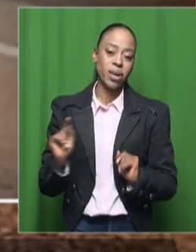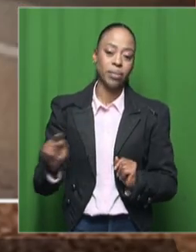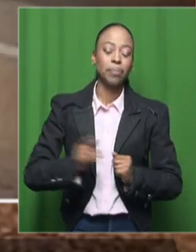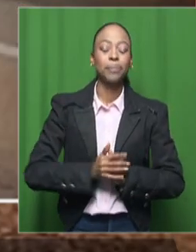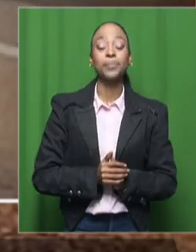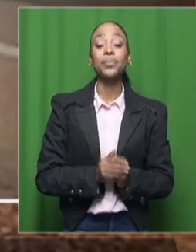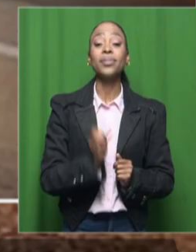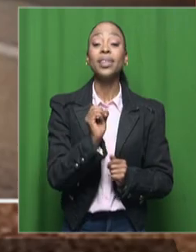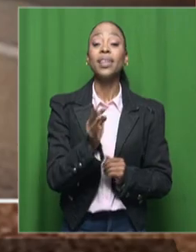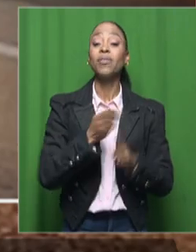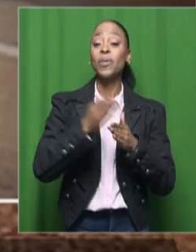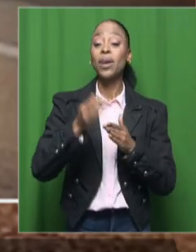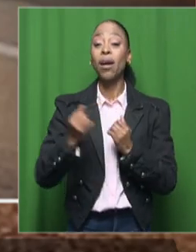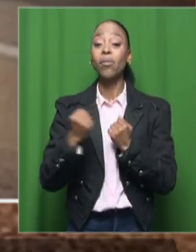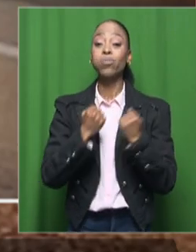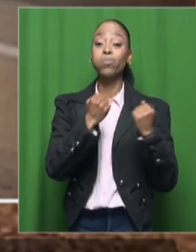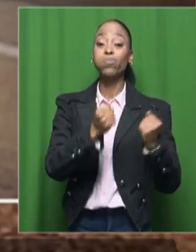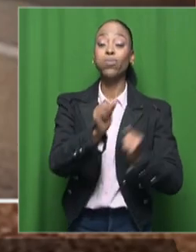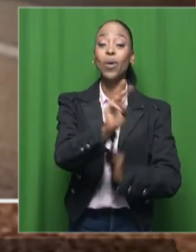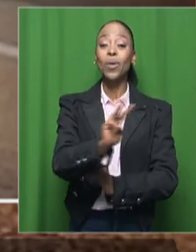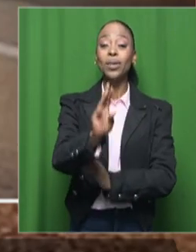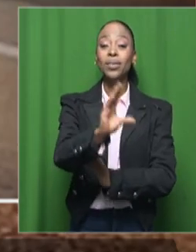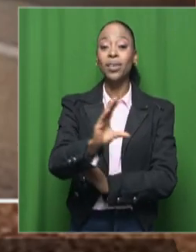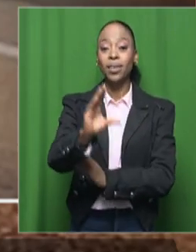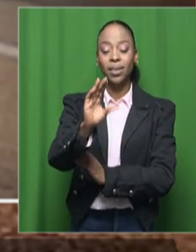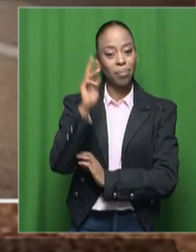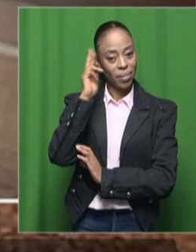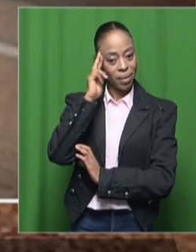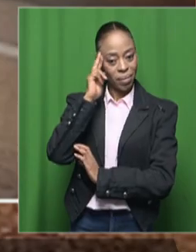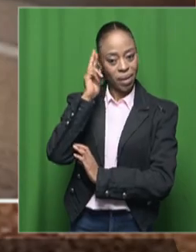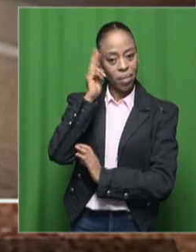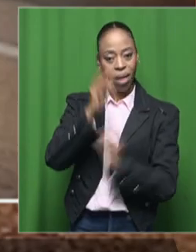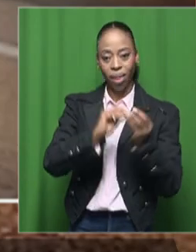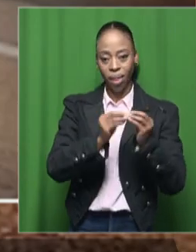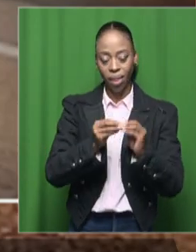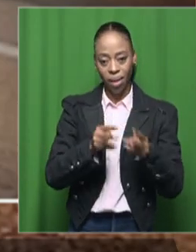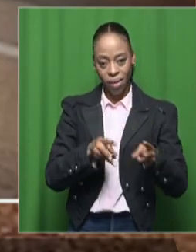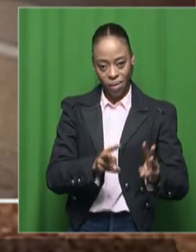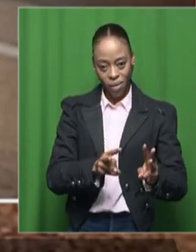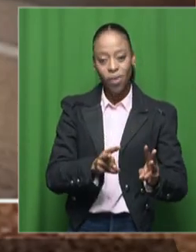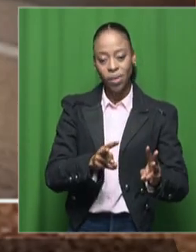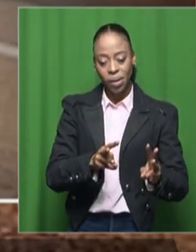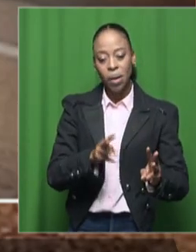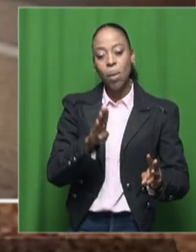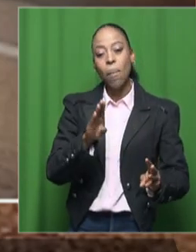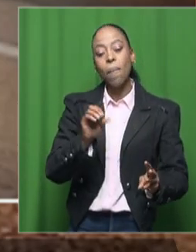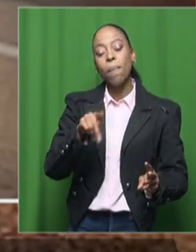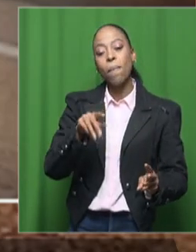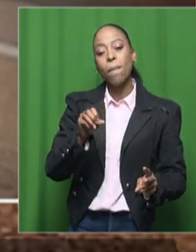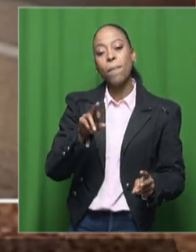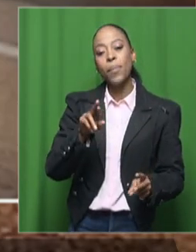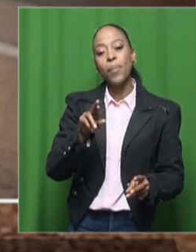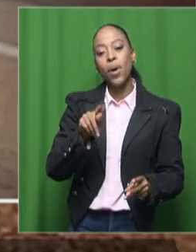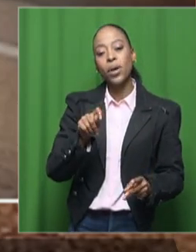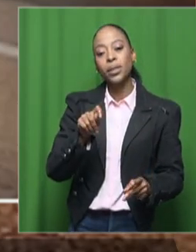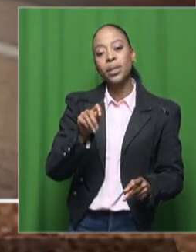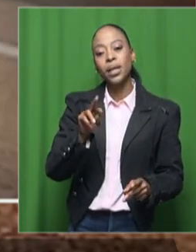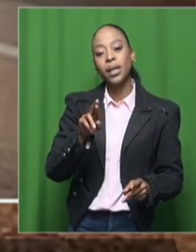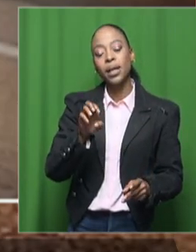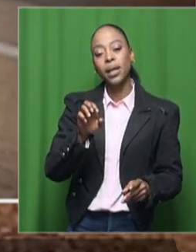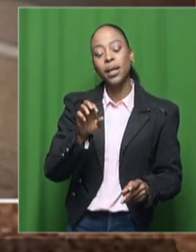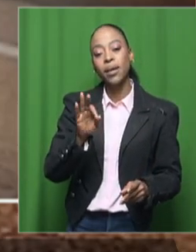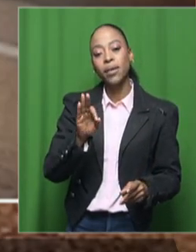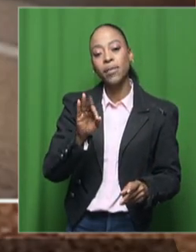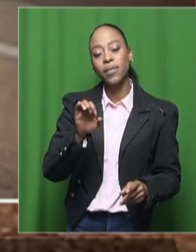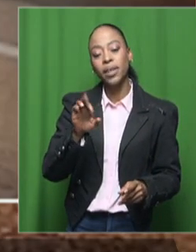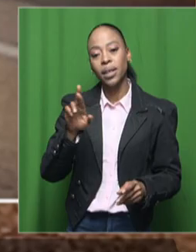if you're driving this weekend through the Western Cape, I need to remind you as well about roadworks. In fact, they stretch from Bottrafia, just the other side of Solaris Pass, all